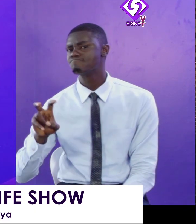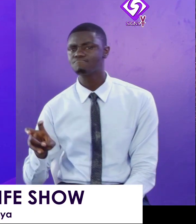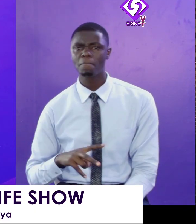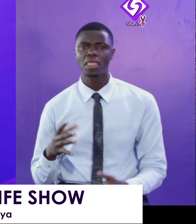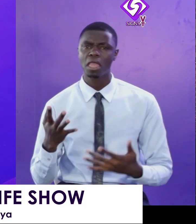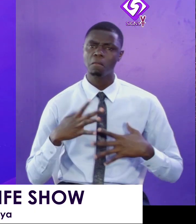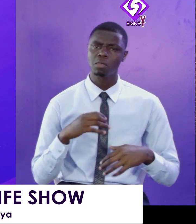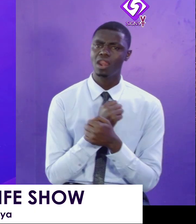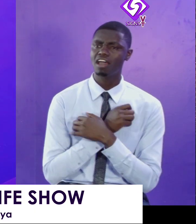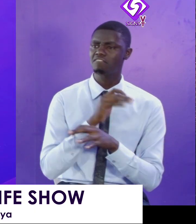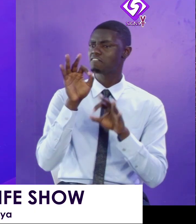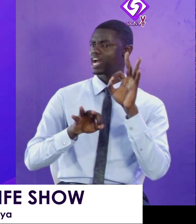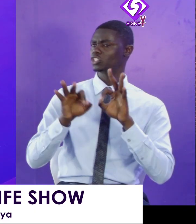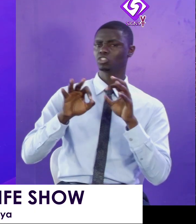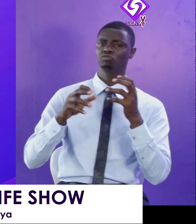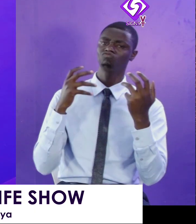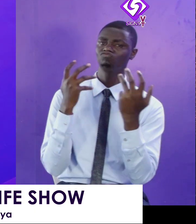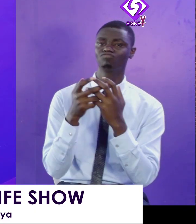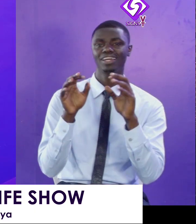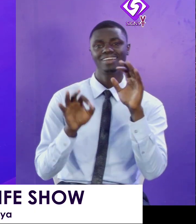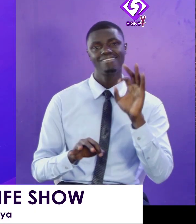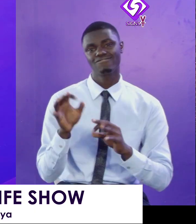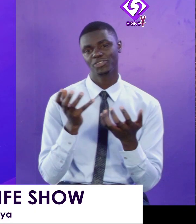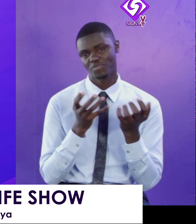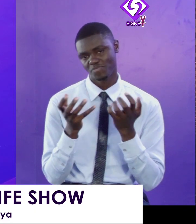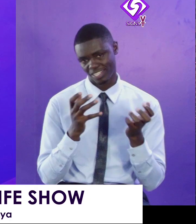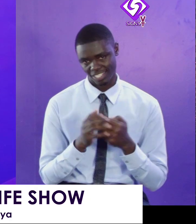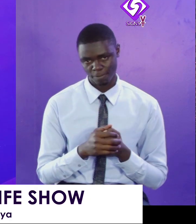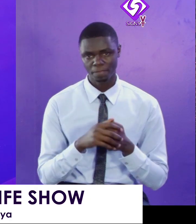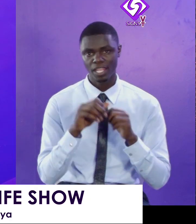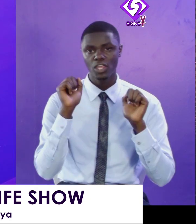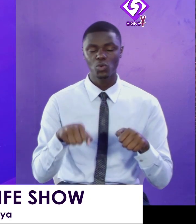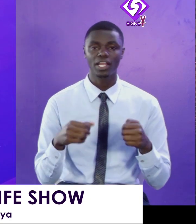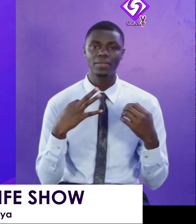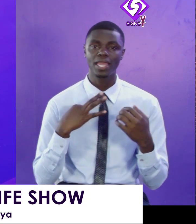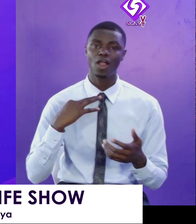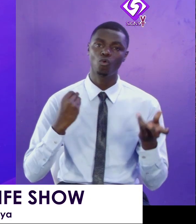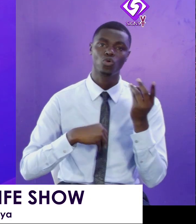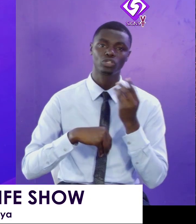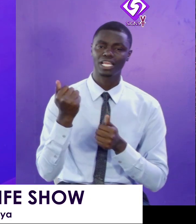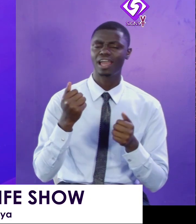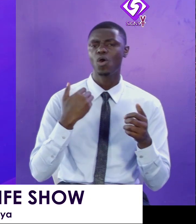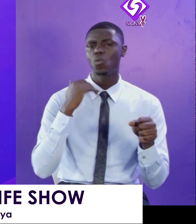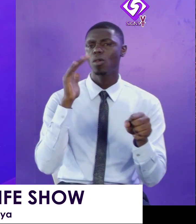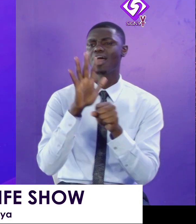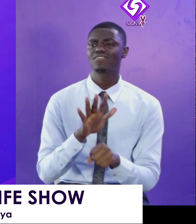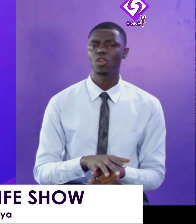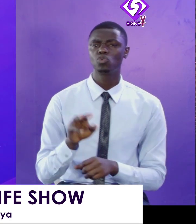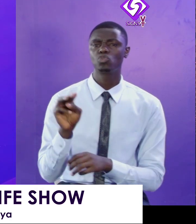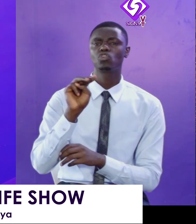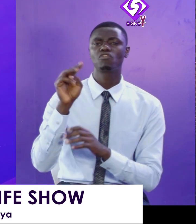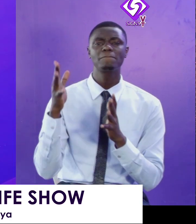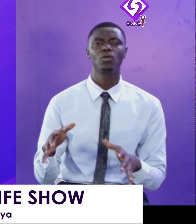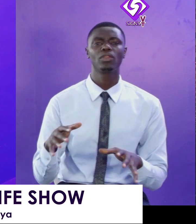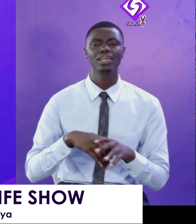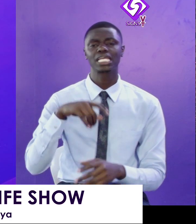love fashion? Then you can engage in fashion business. You can be a clothes seller. We have a lot of millionaires in